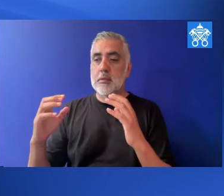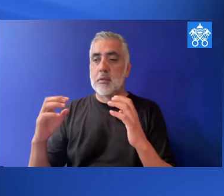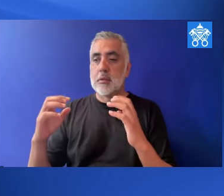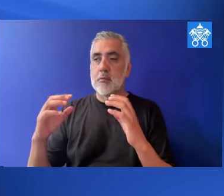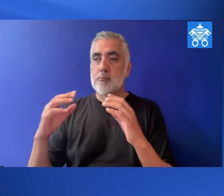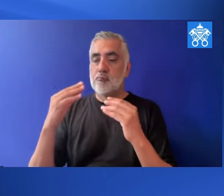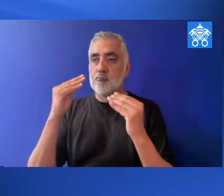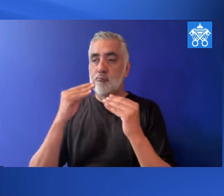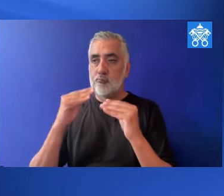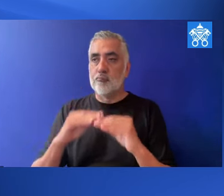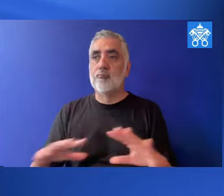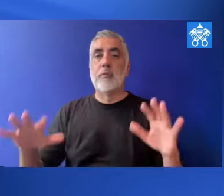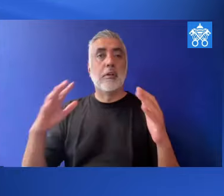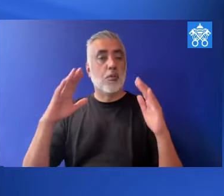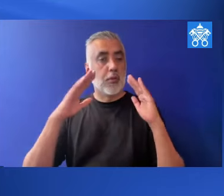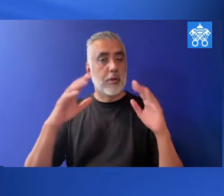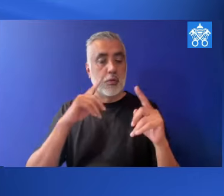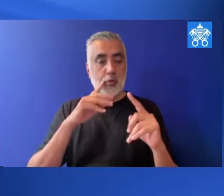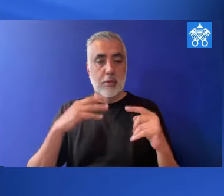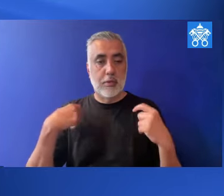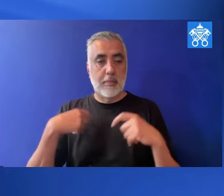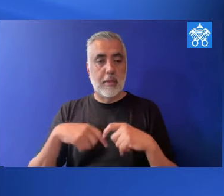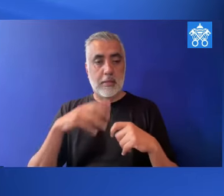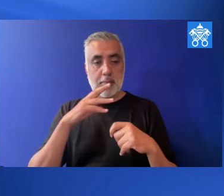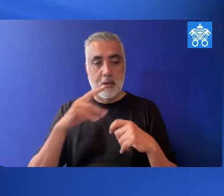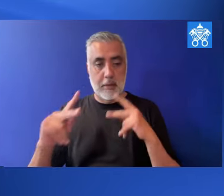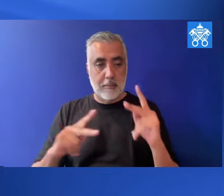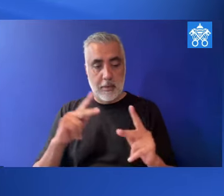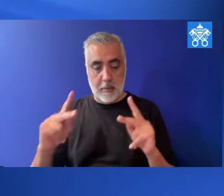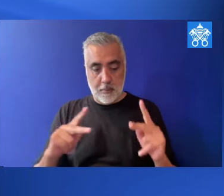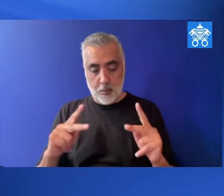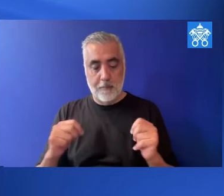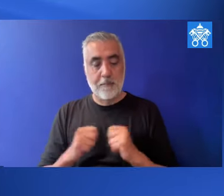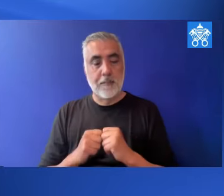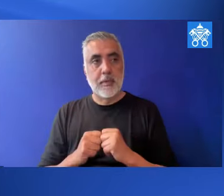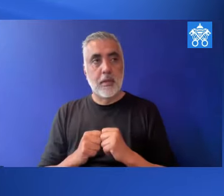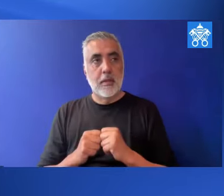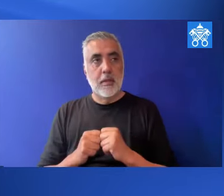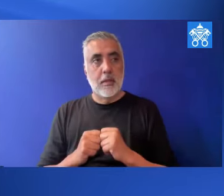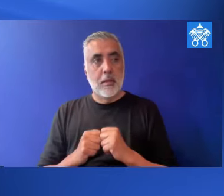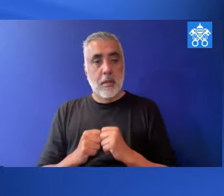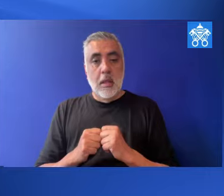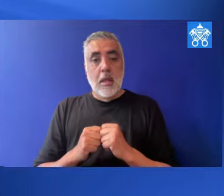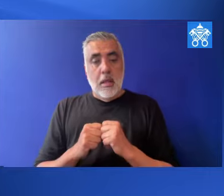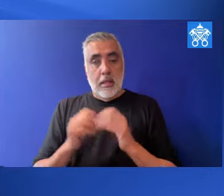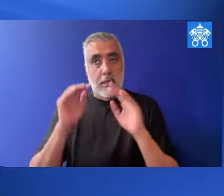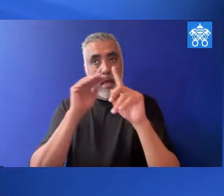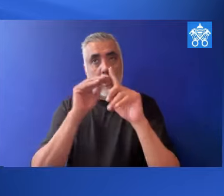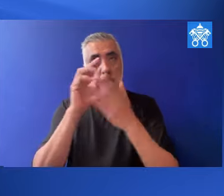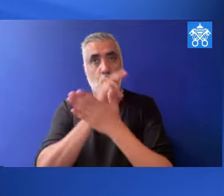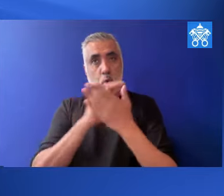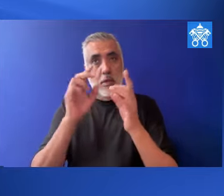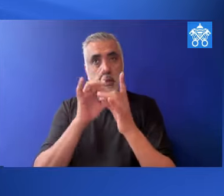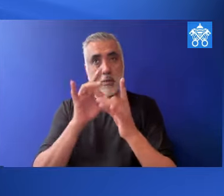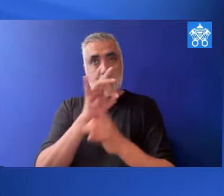Saludo cordialmente a los peregrinos de lengua española. I warmly greet these Spanish-speaking pilgrims. Let's ask the Holy Spirit